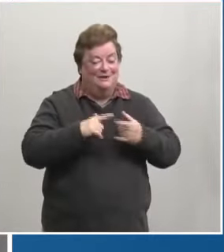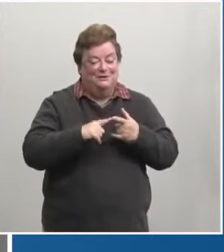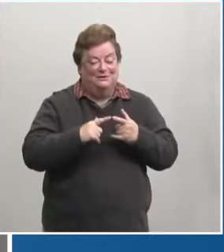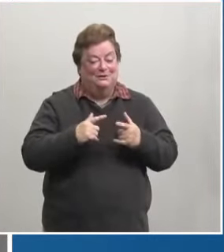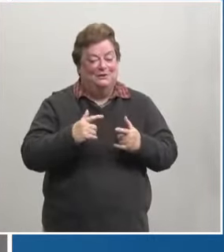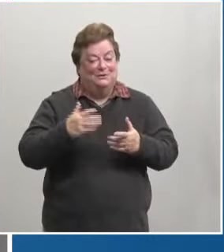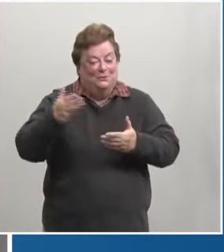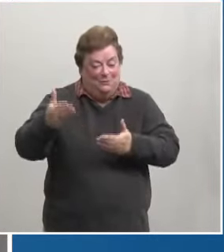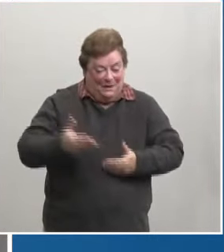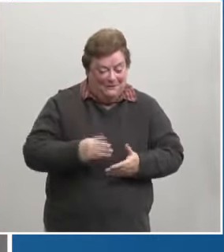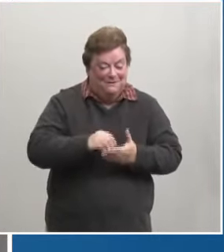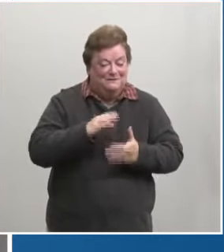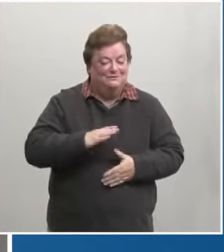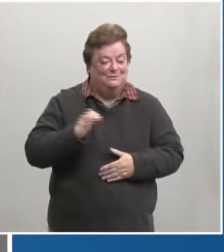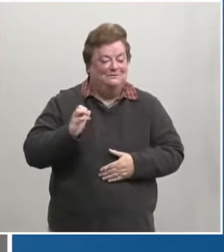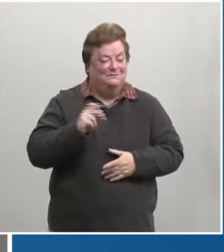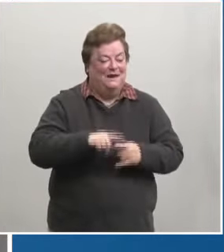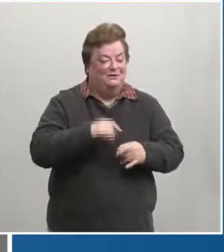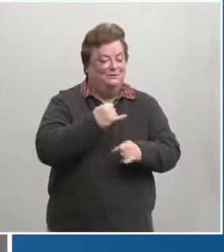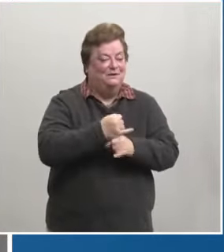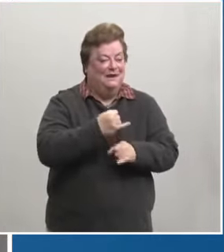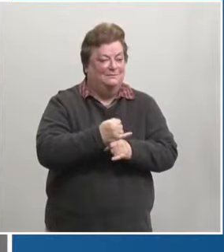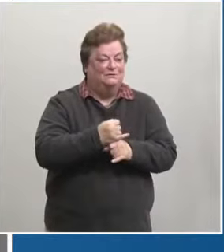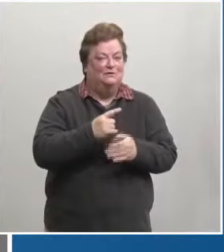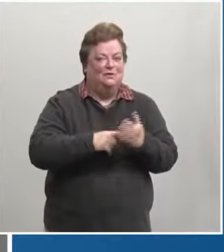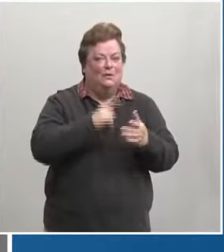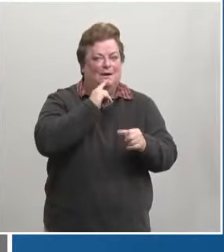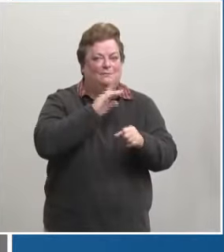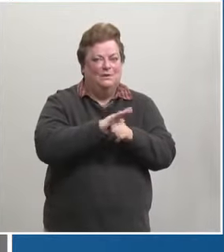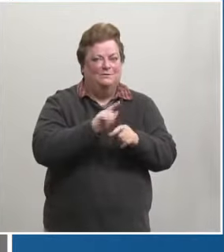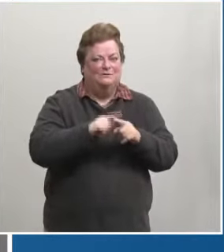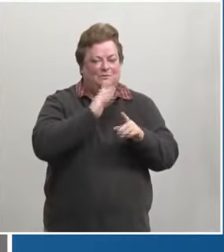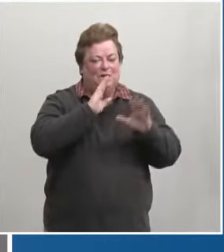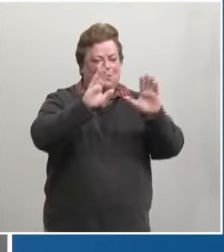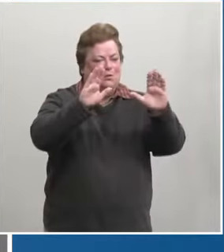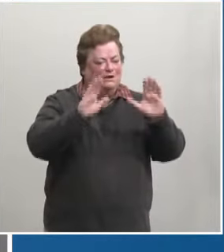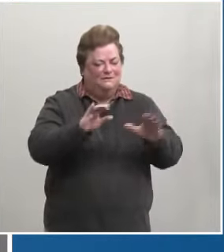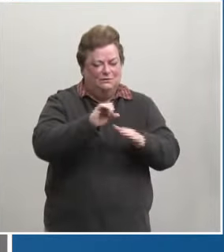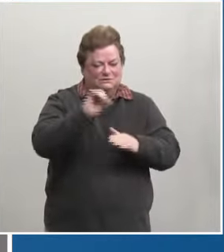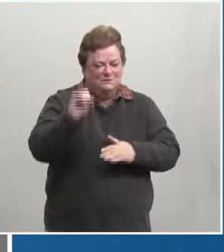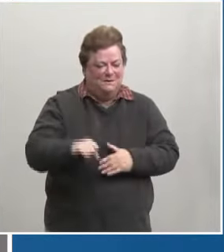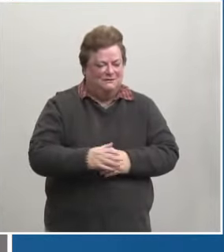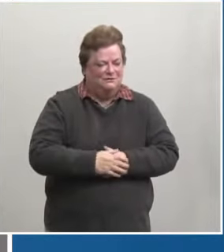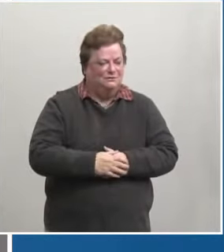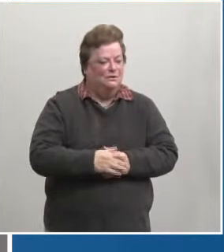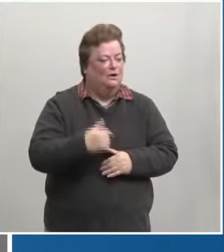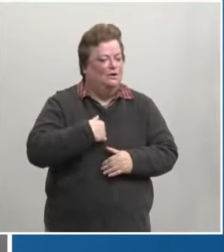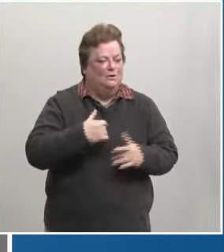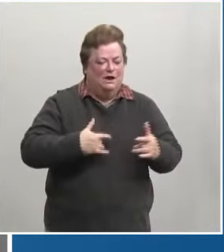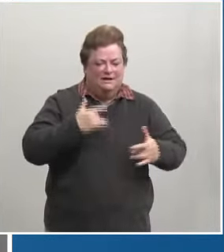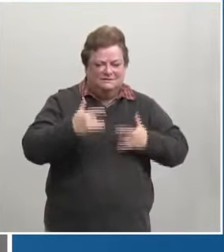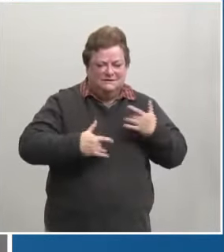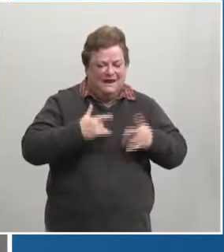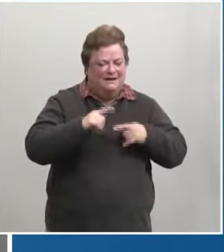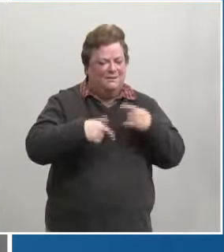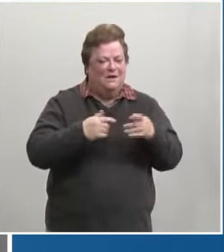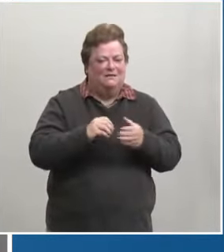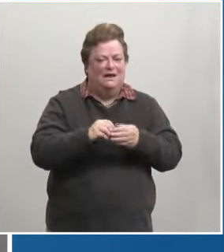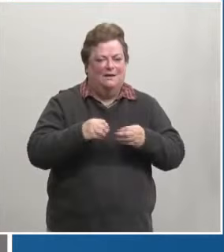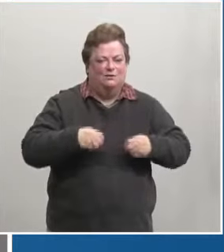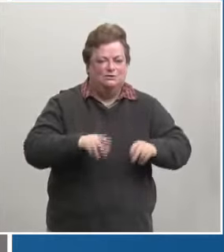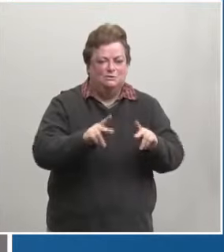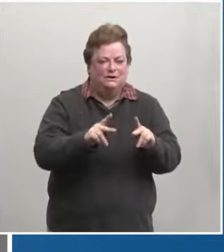and our community back to campus for what promises to be a wonderful semester. We are excited about the